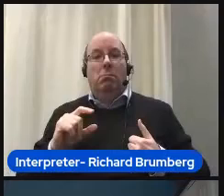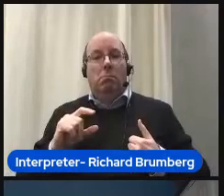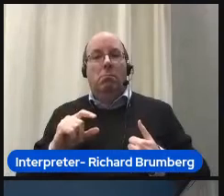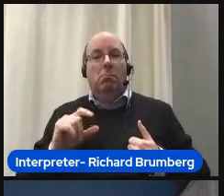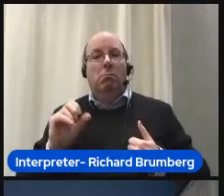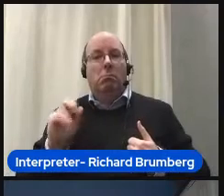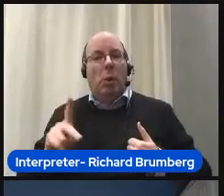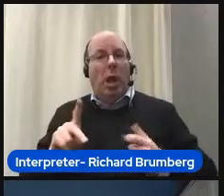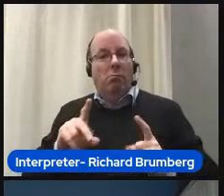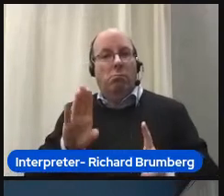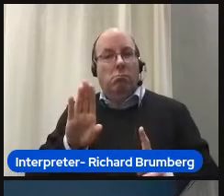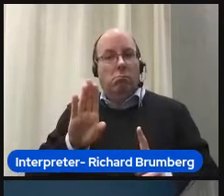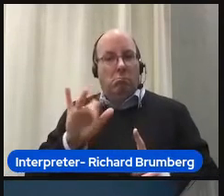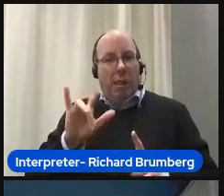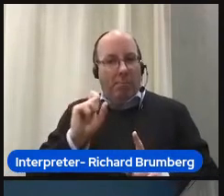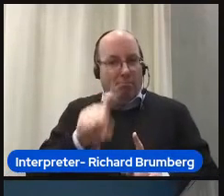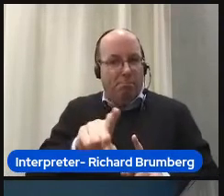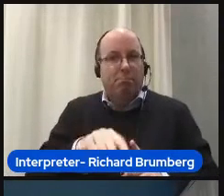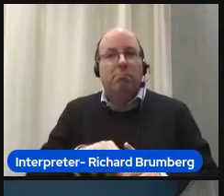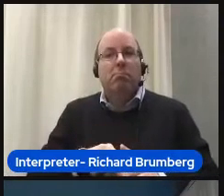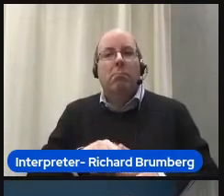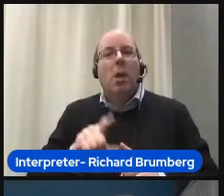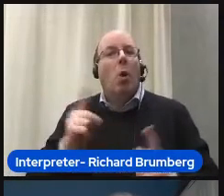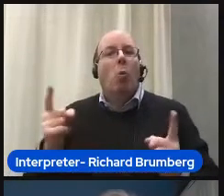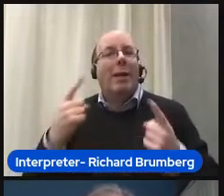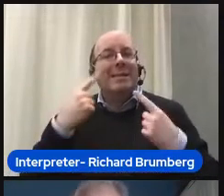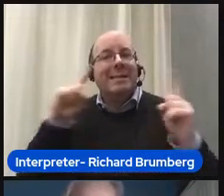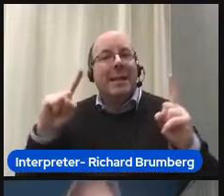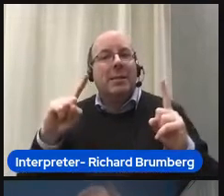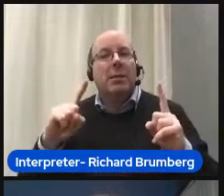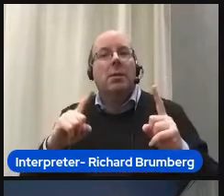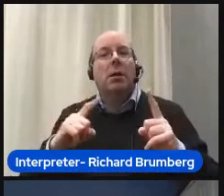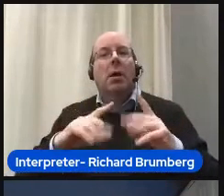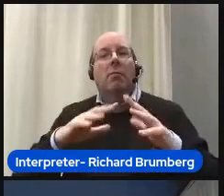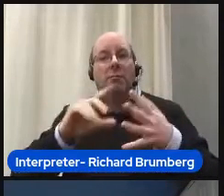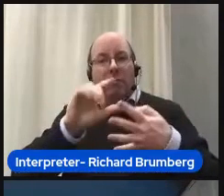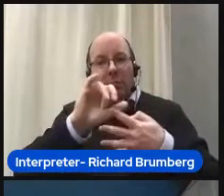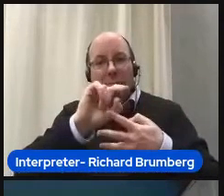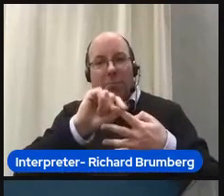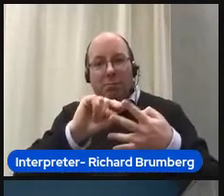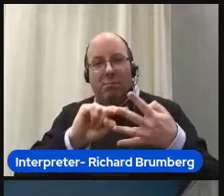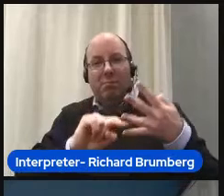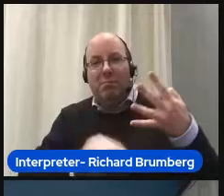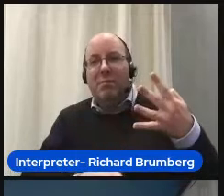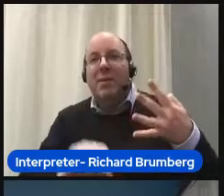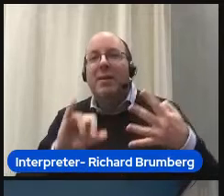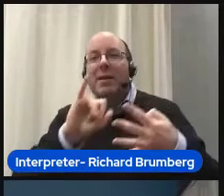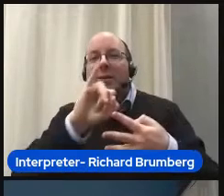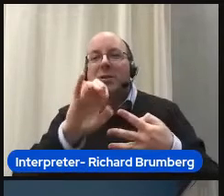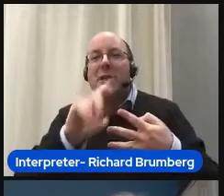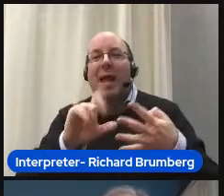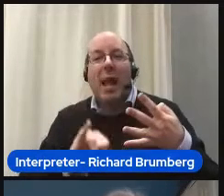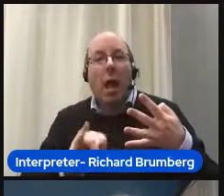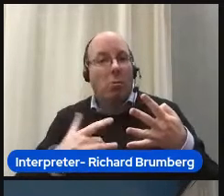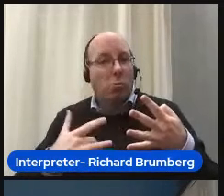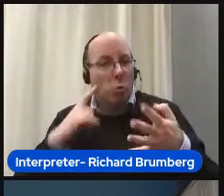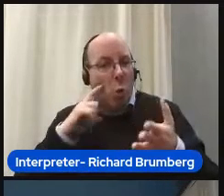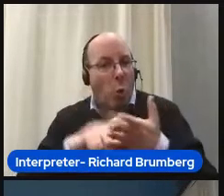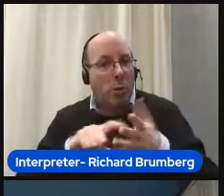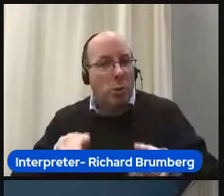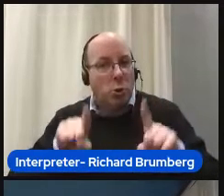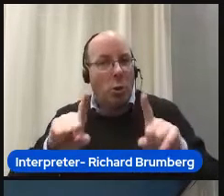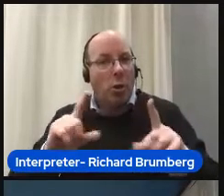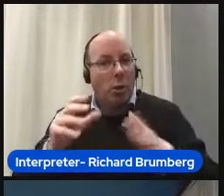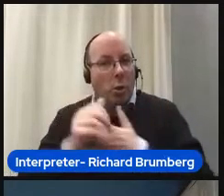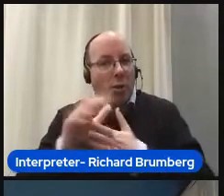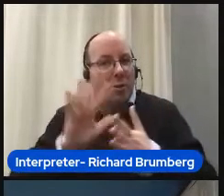What successes around equity, justice, inclusion, and diversity have you noted in Jewish Atlanta over the course of your